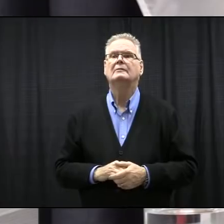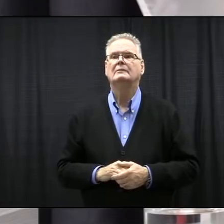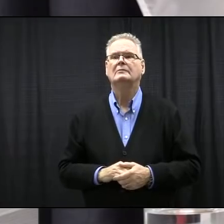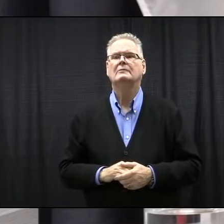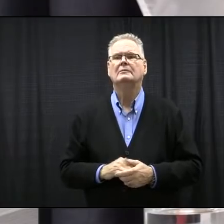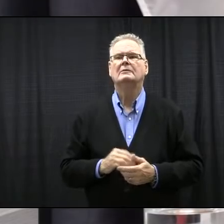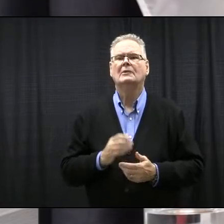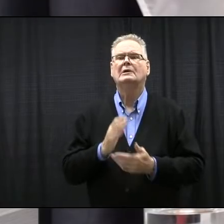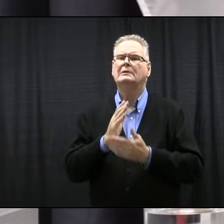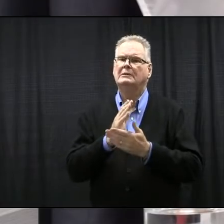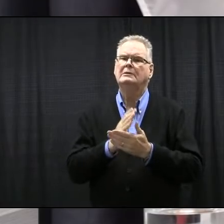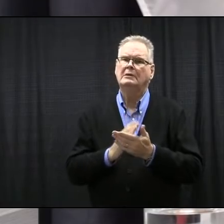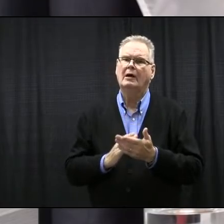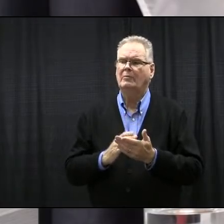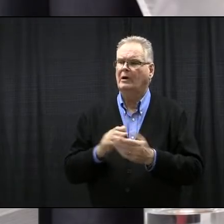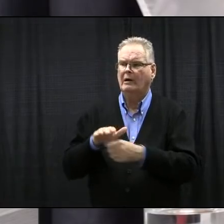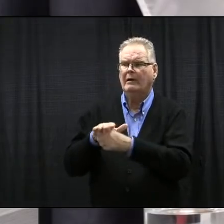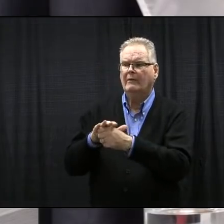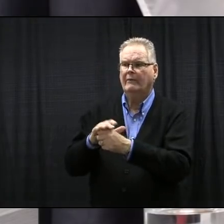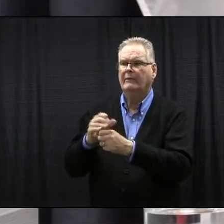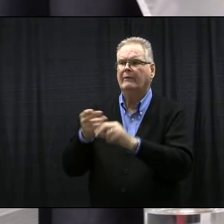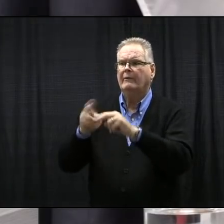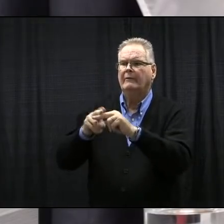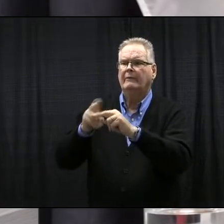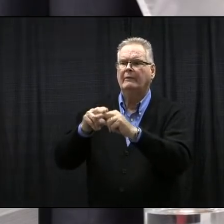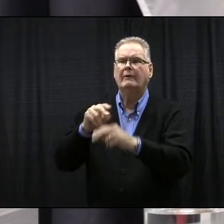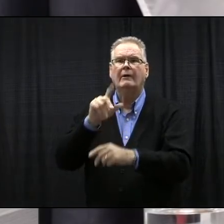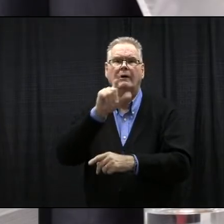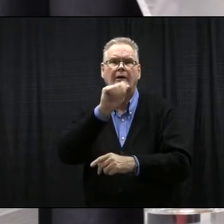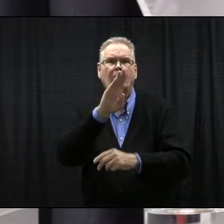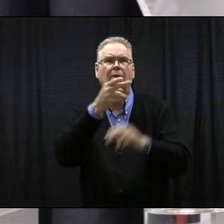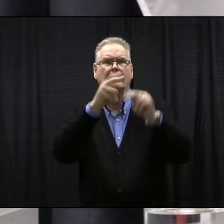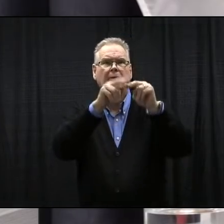other jurisdictions have. Having said that, we started from a different place than